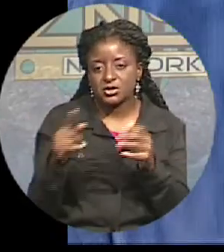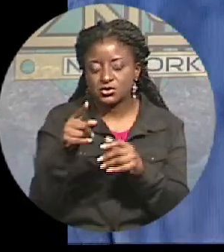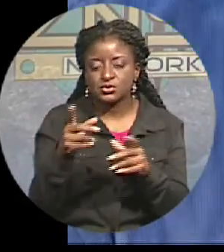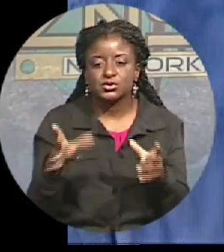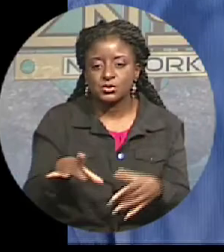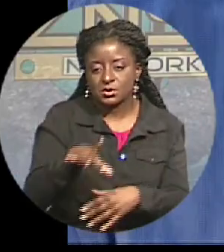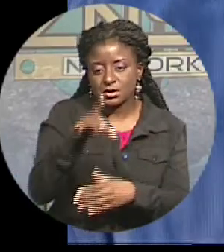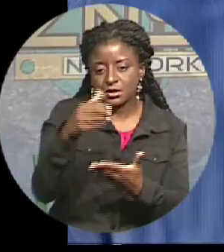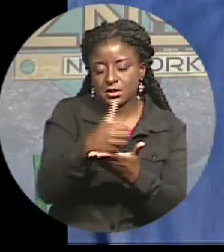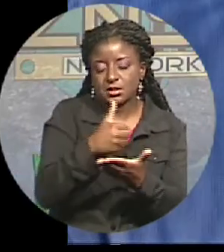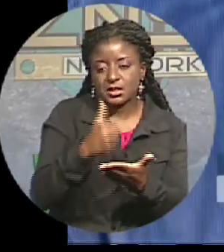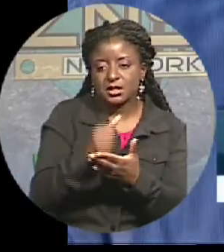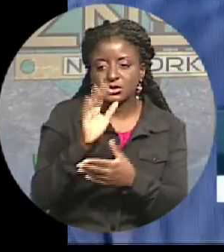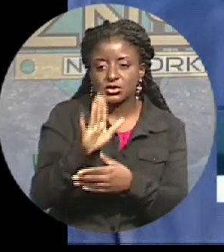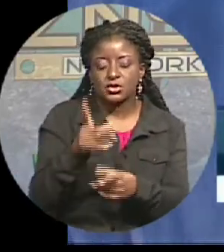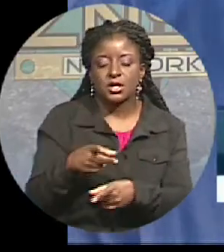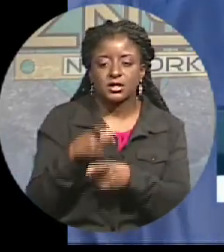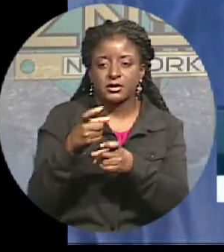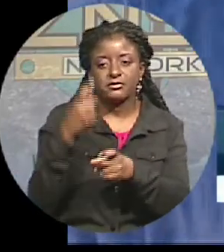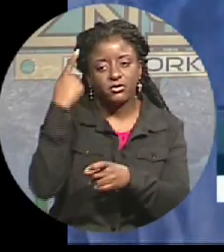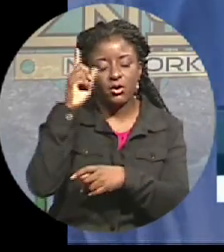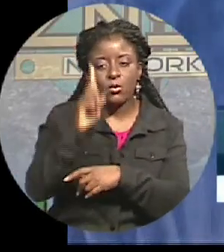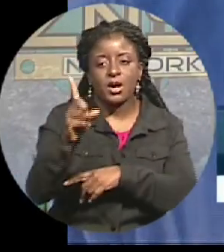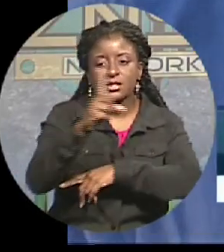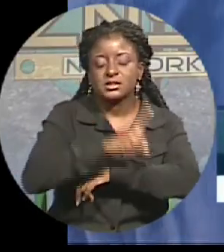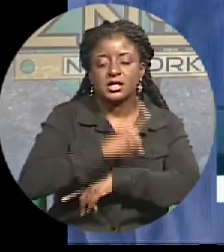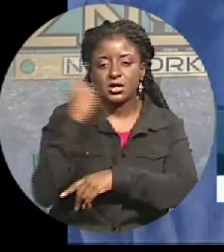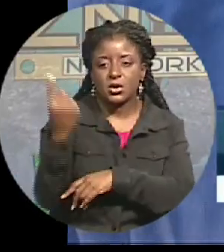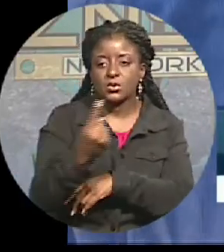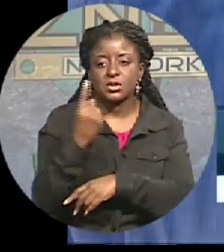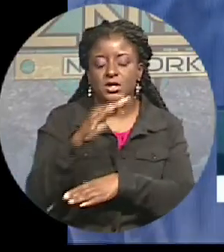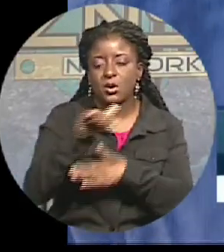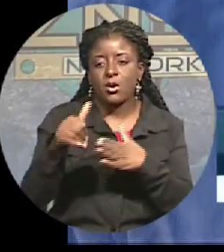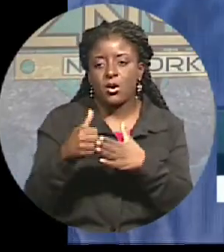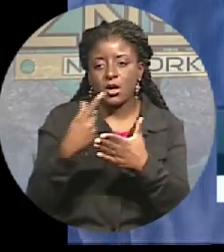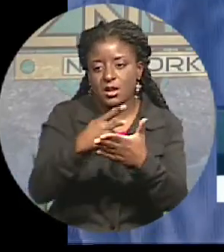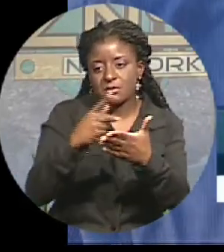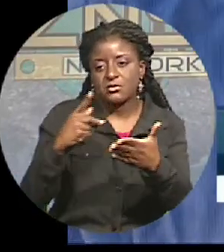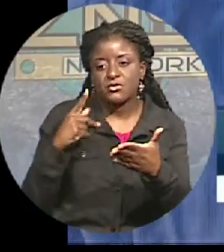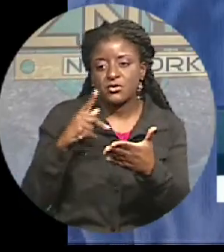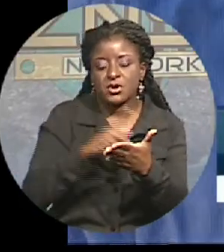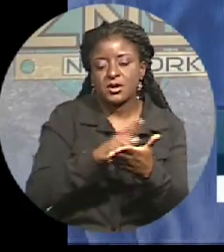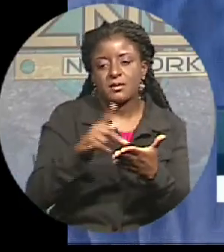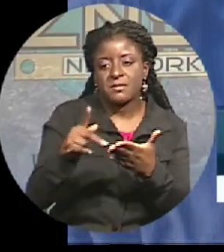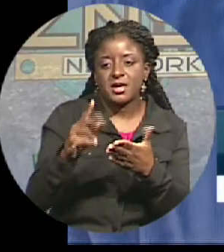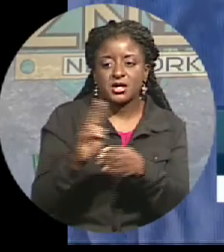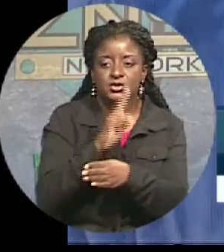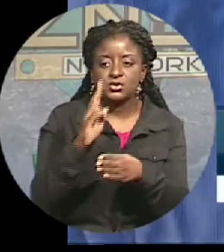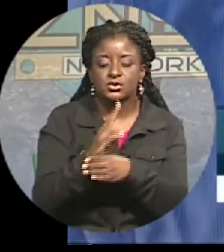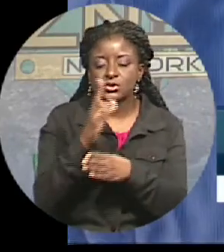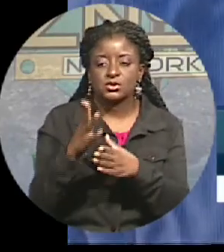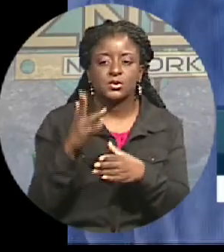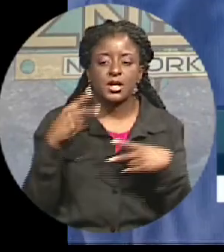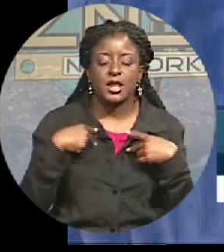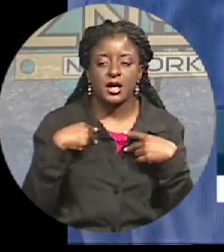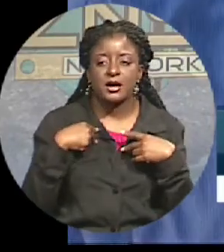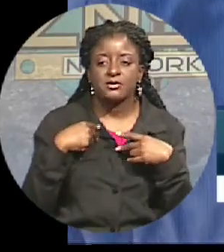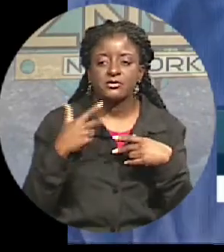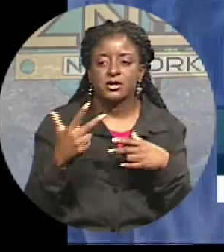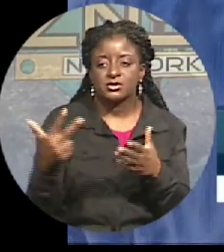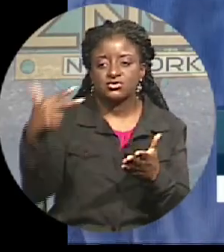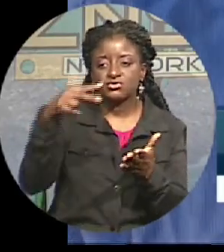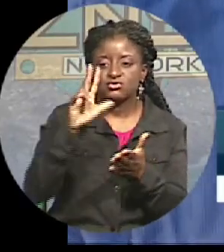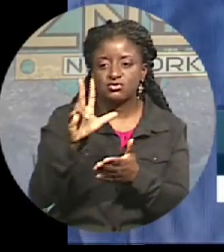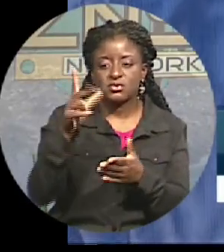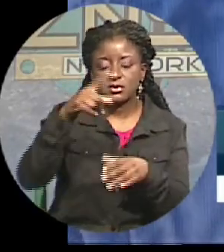For one day only, as our Christmas present to the entire Bahamas, all of our prepaid users, they're going to actually benefit from a triple bubble. And what that means is